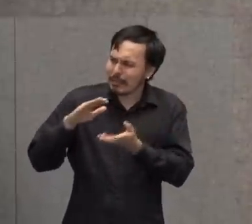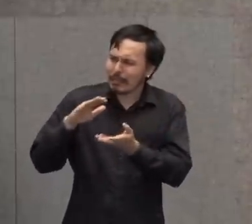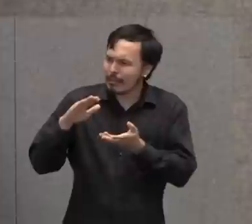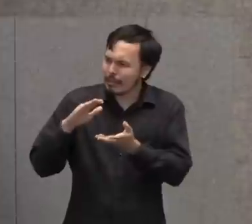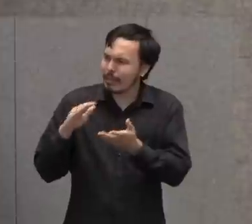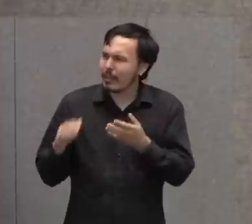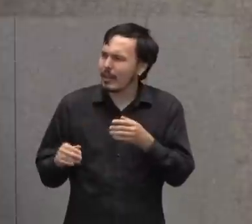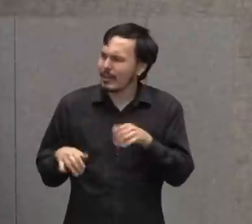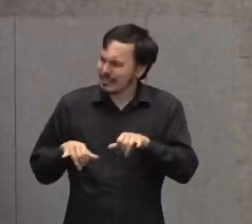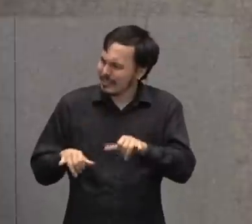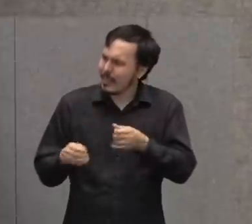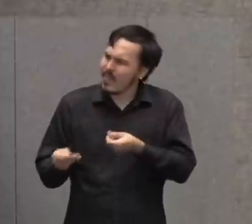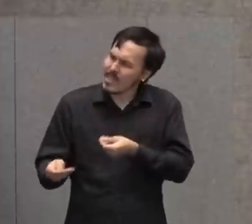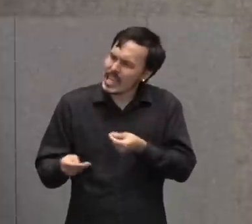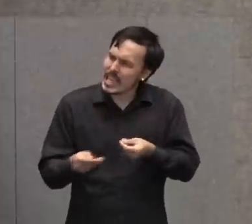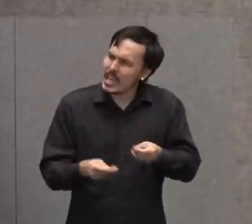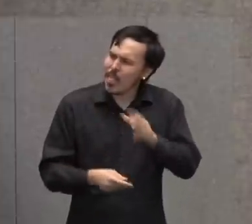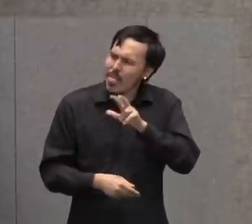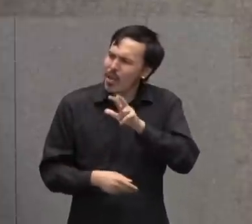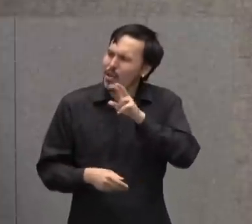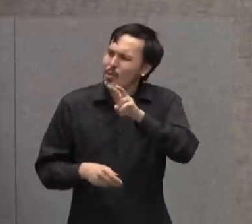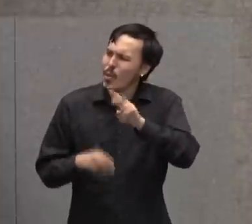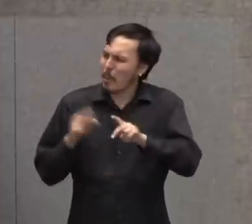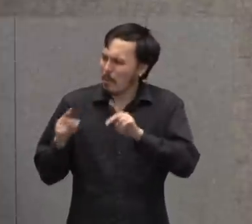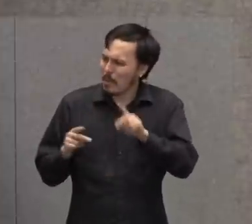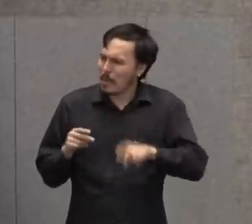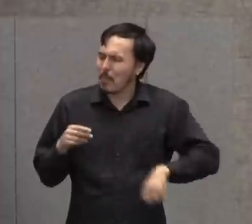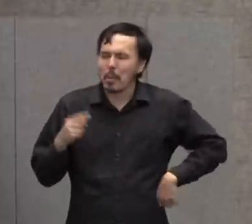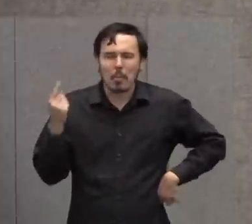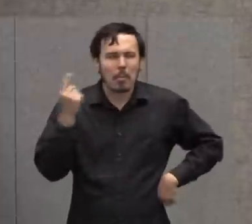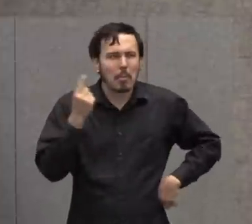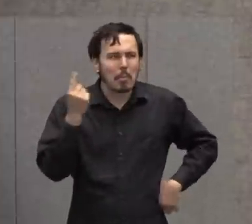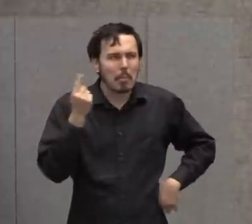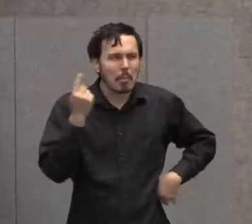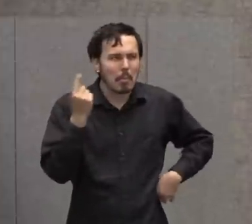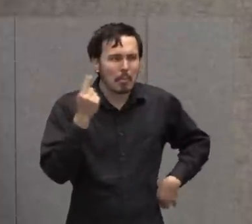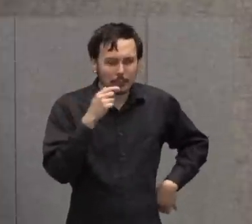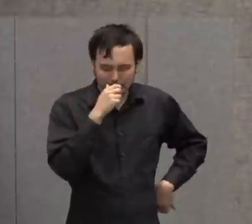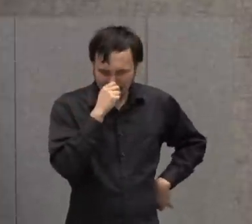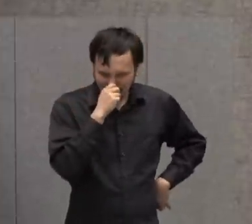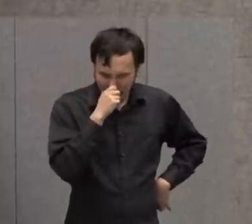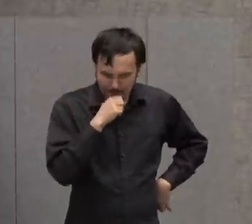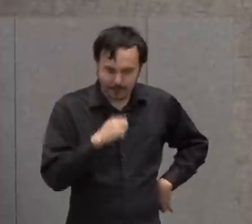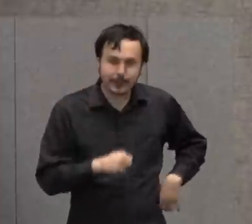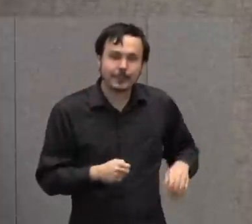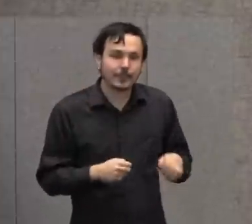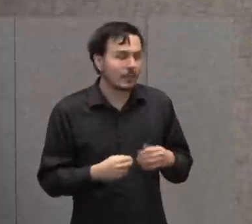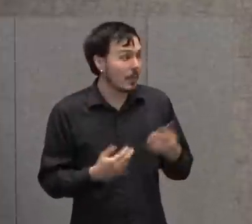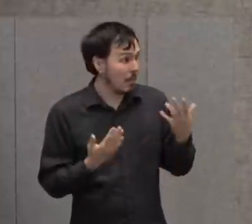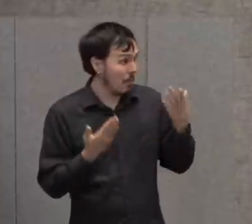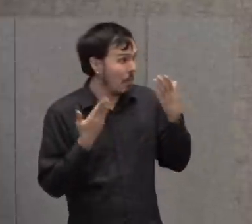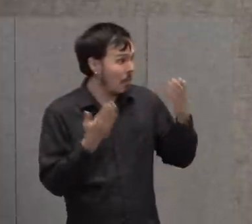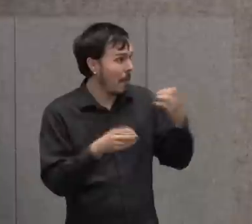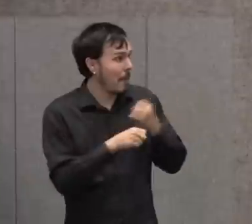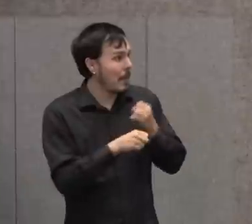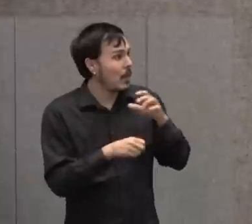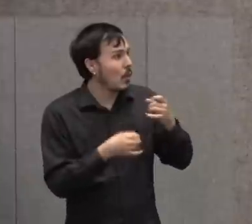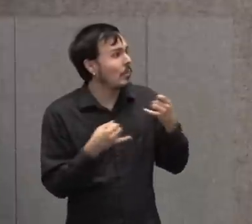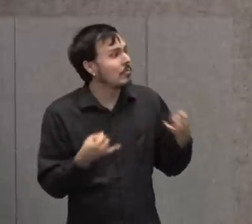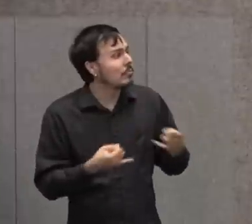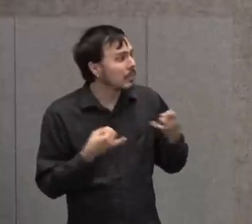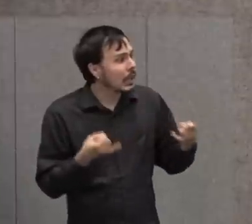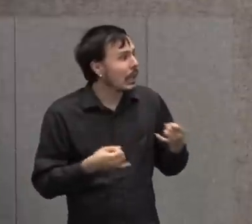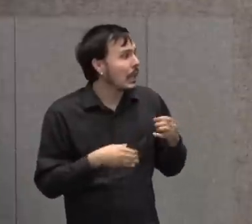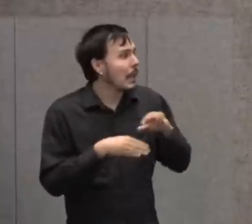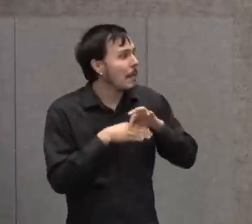and still feed 32 people? He wondered out loud. Why not make your famous spaghetti and meatballs?